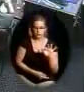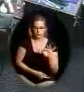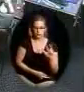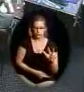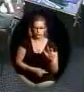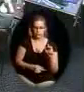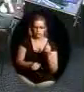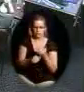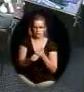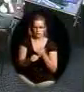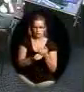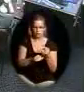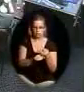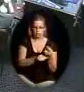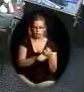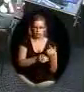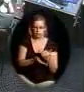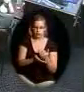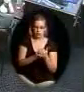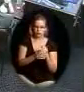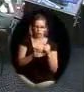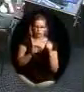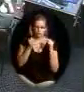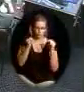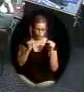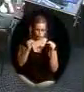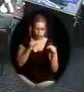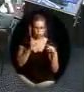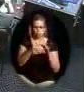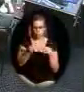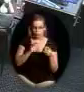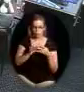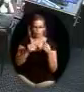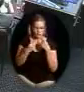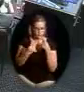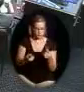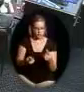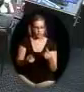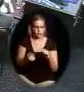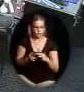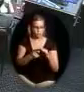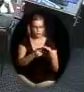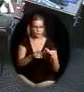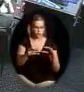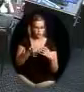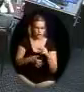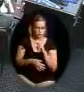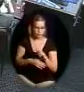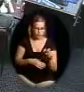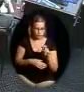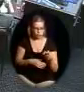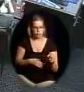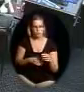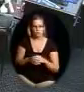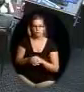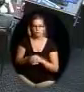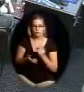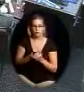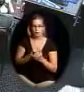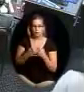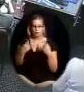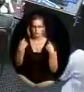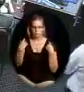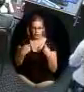assist teachers with tutoring, storytelling, field trips, and specialty classes, including Spanish, music, and